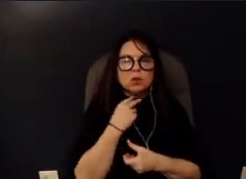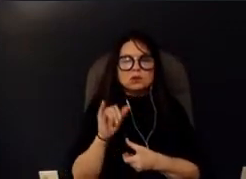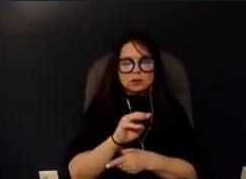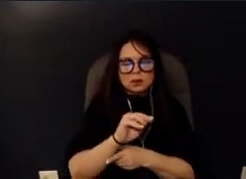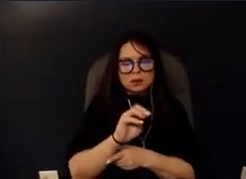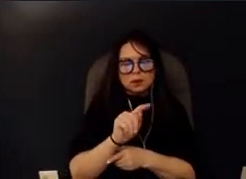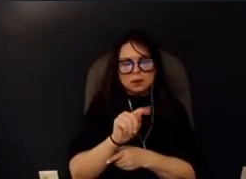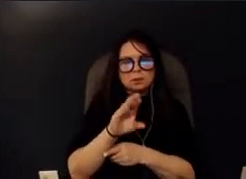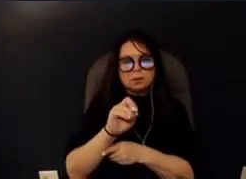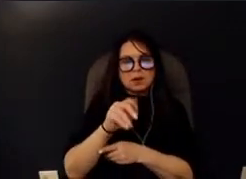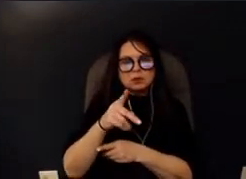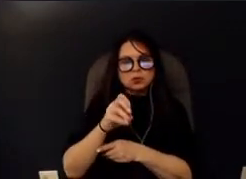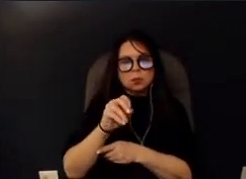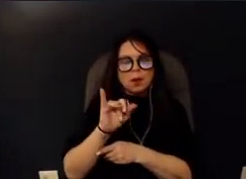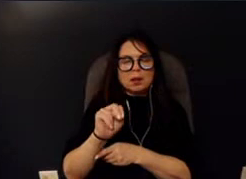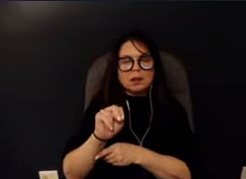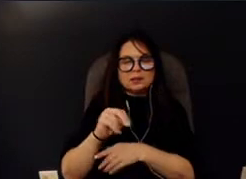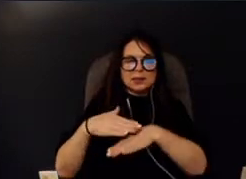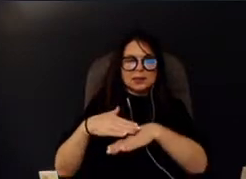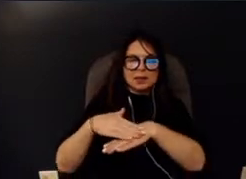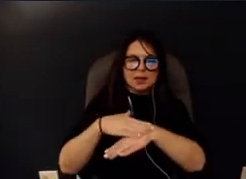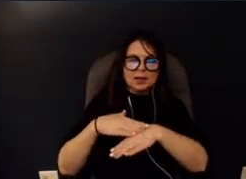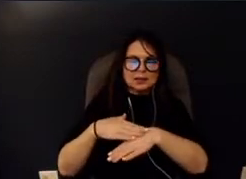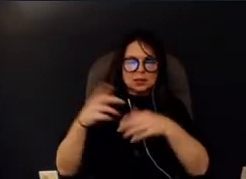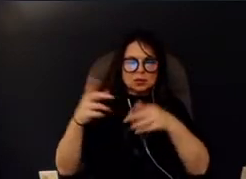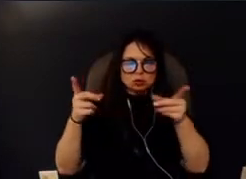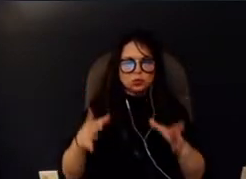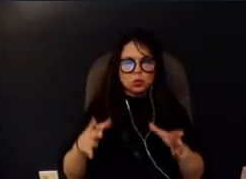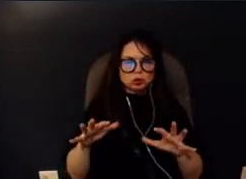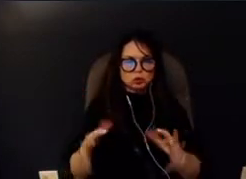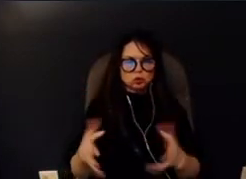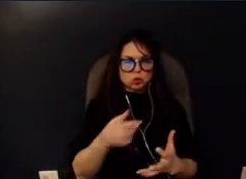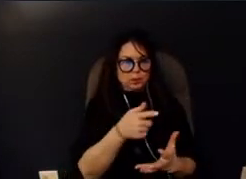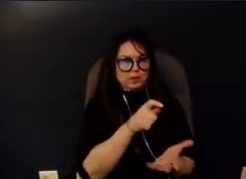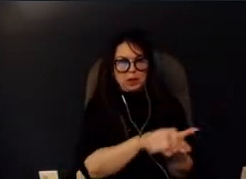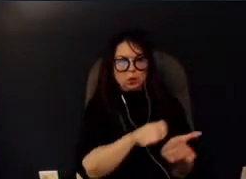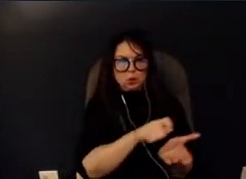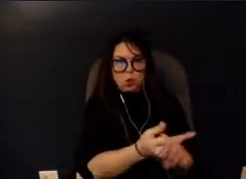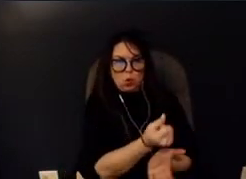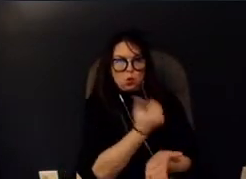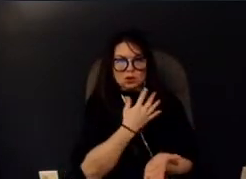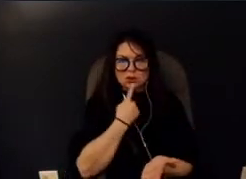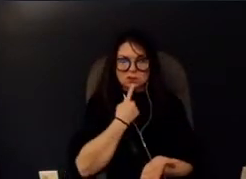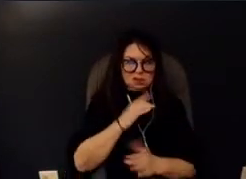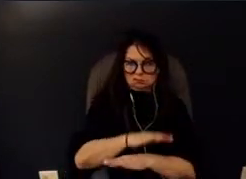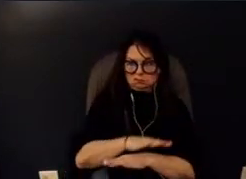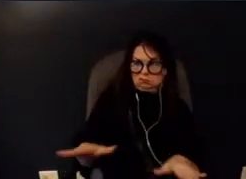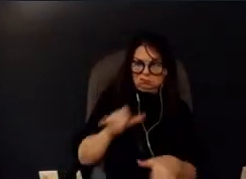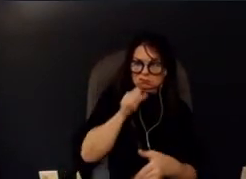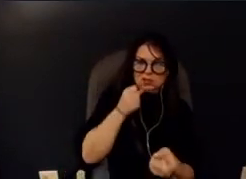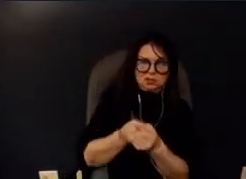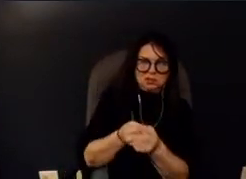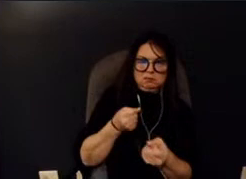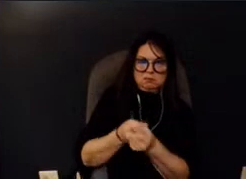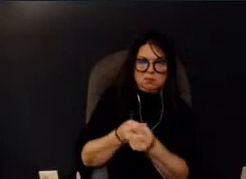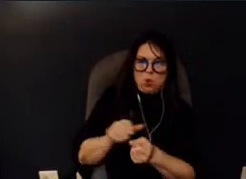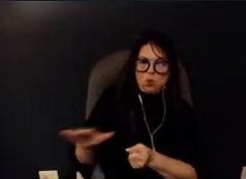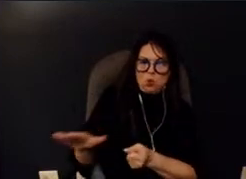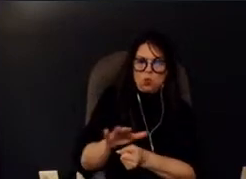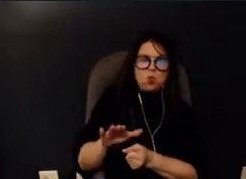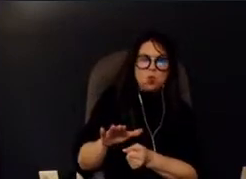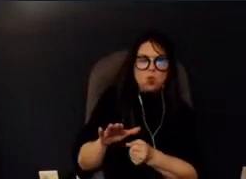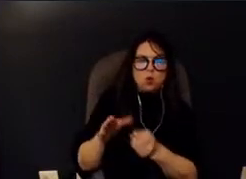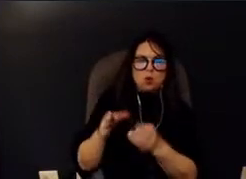letter saying that they don't support what's happening right now in our public conversations and in some of the votes that